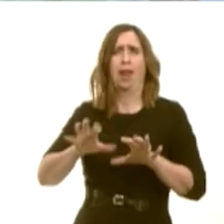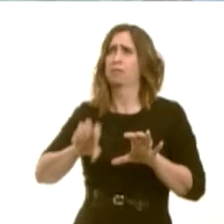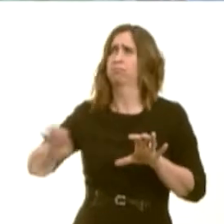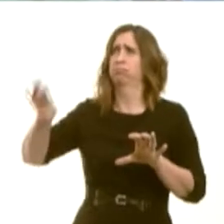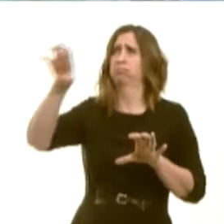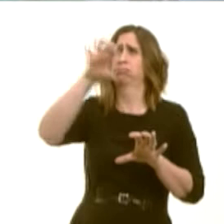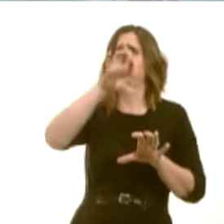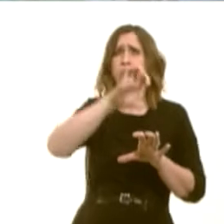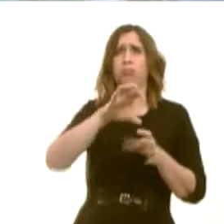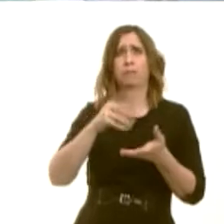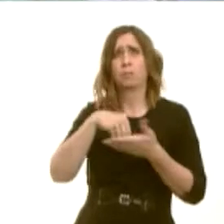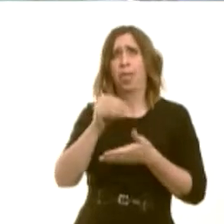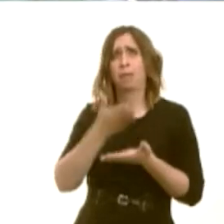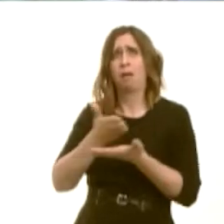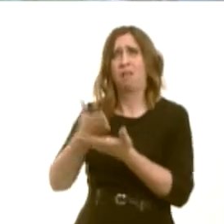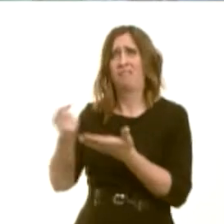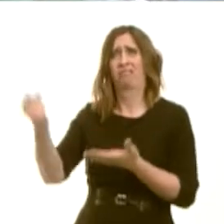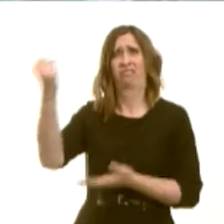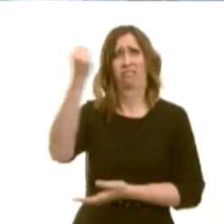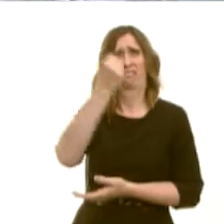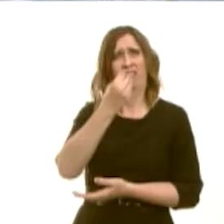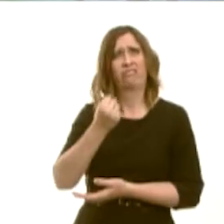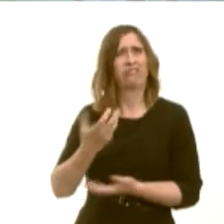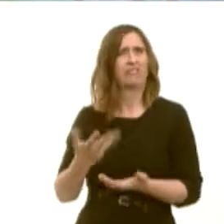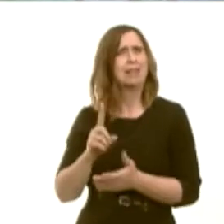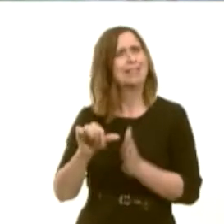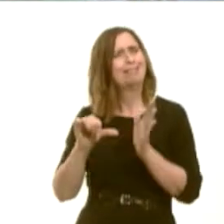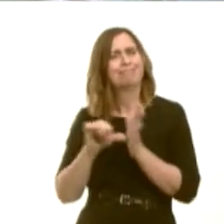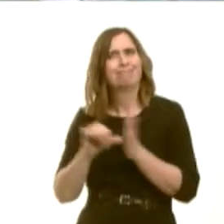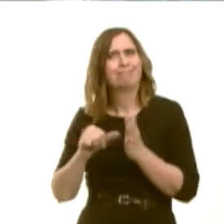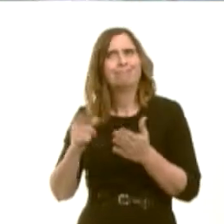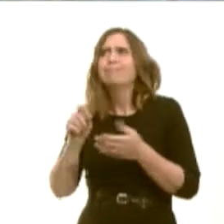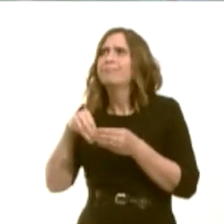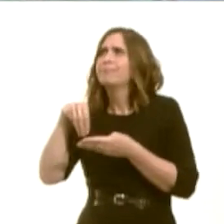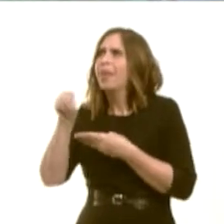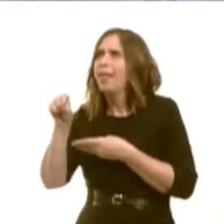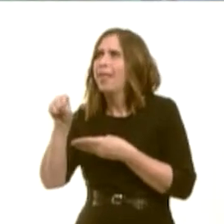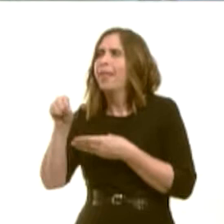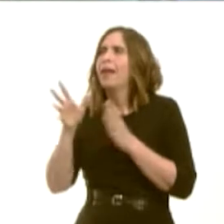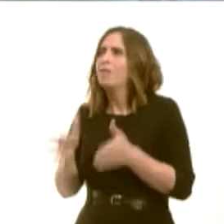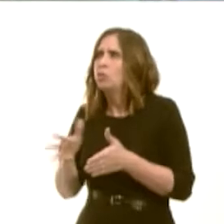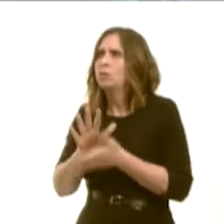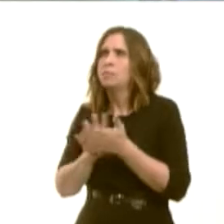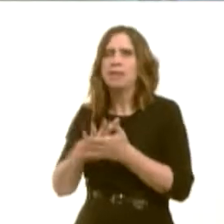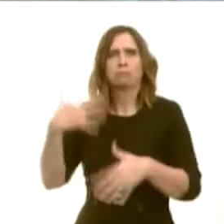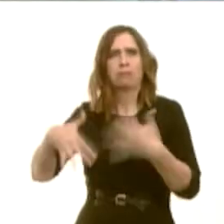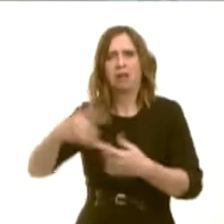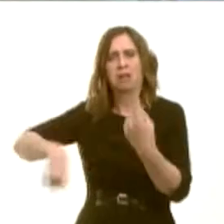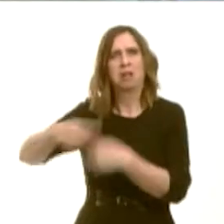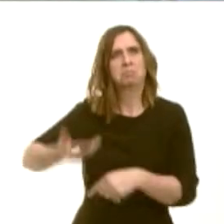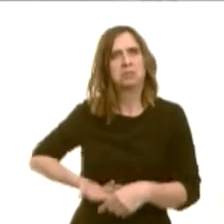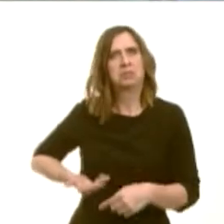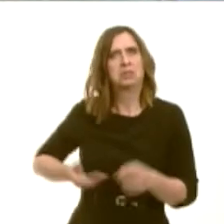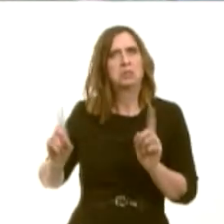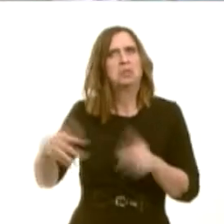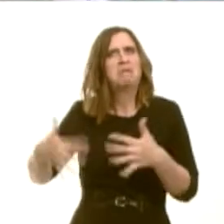for parking. But of course, it's very difficult to know what the impact of increasing that charge